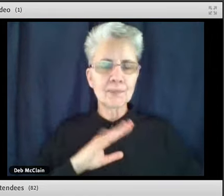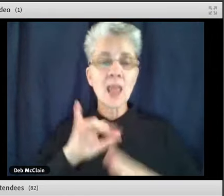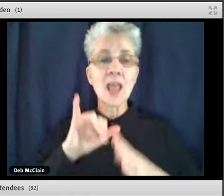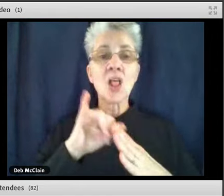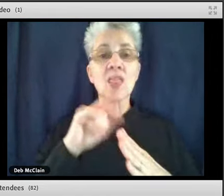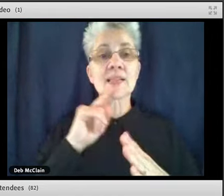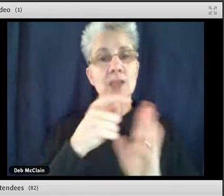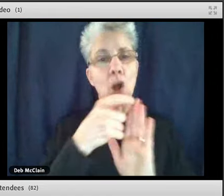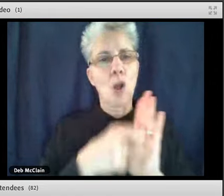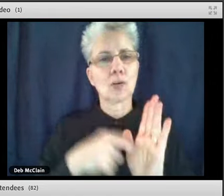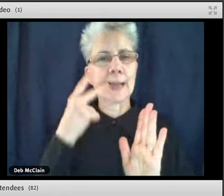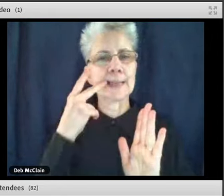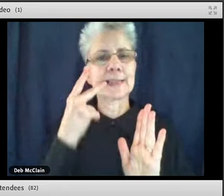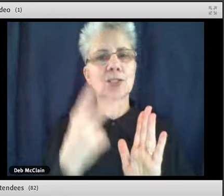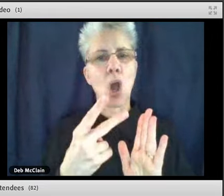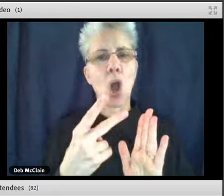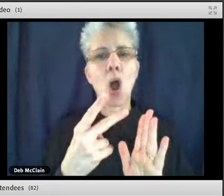notification